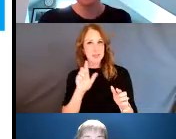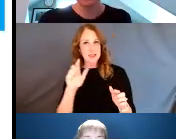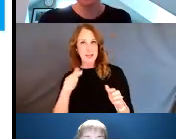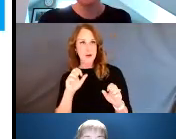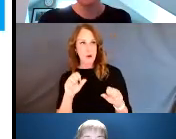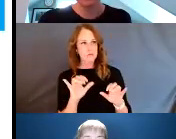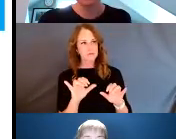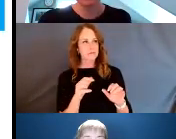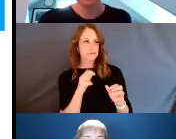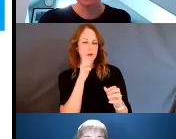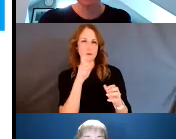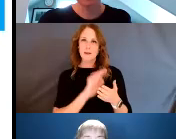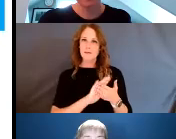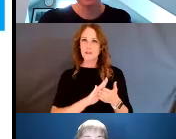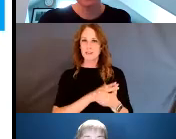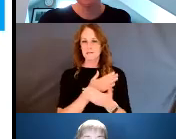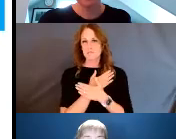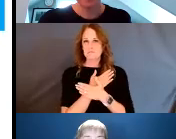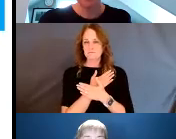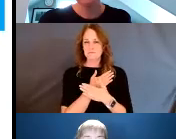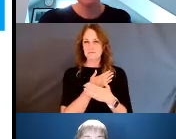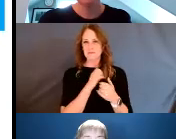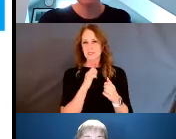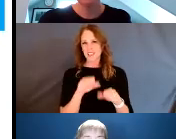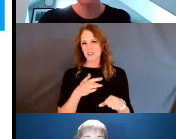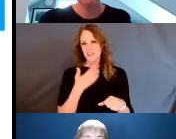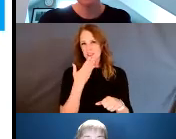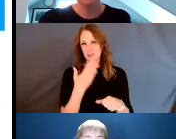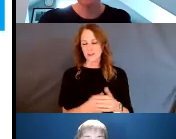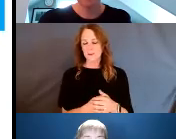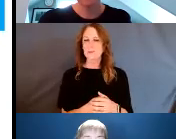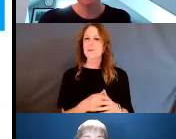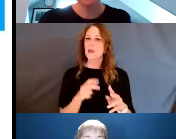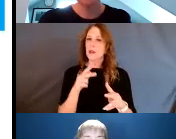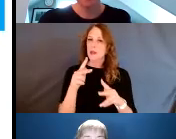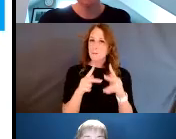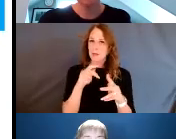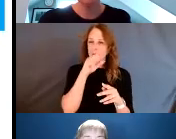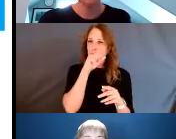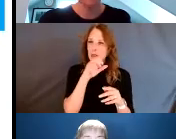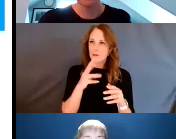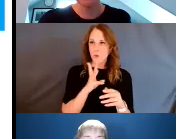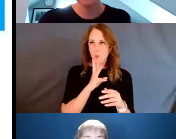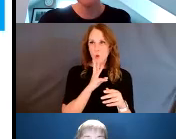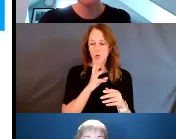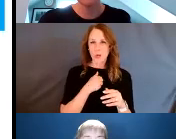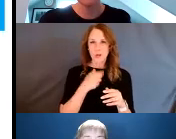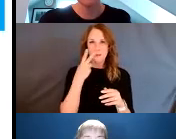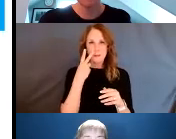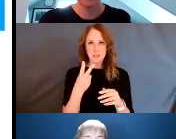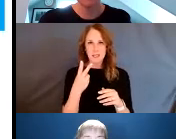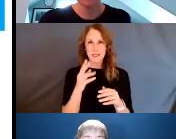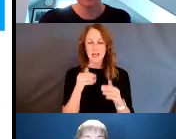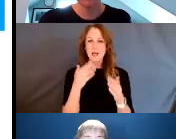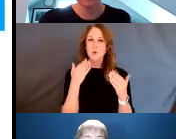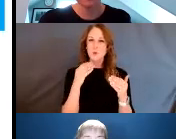good. So that was her example from last night. I'm seeing people really love the water. I'm seeing boat, pool, sauna again.